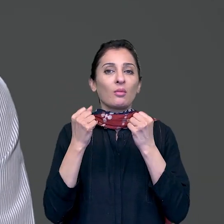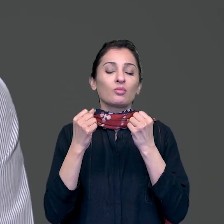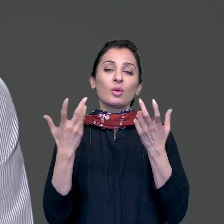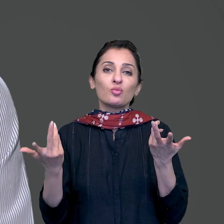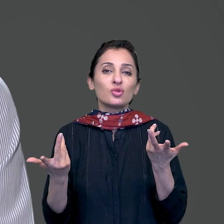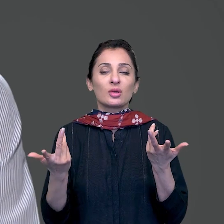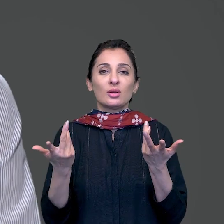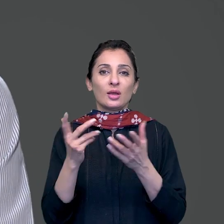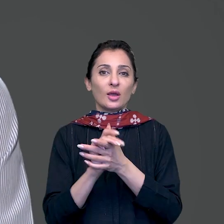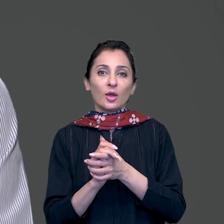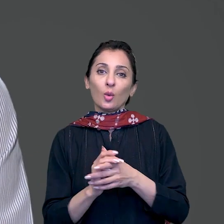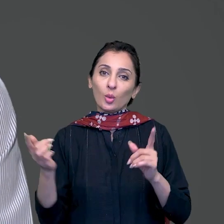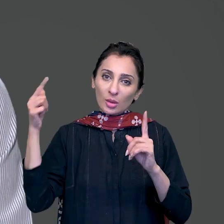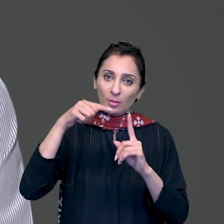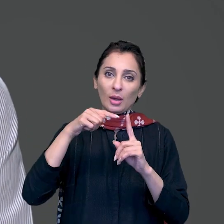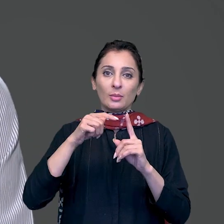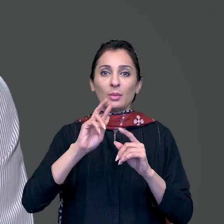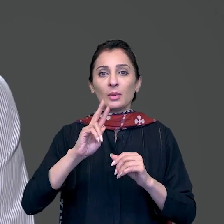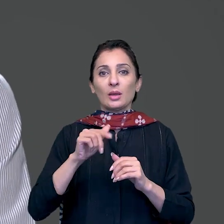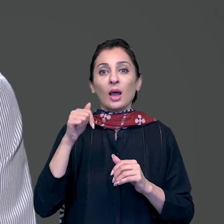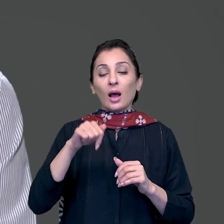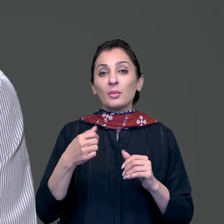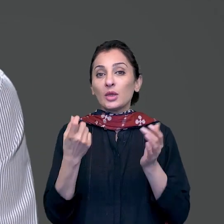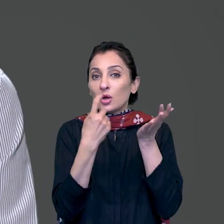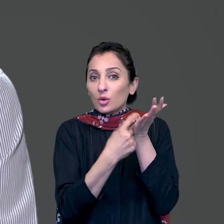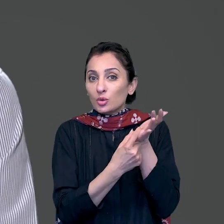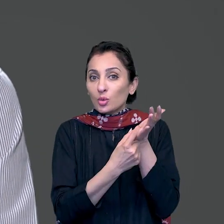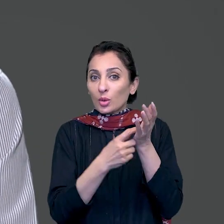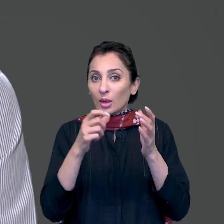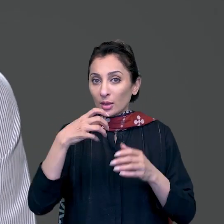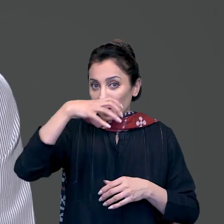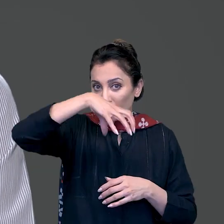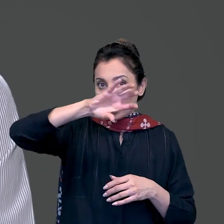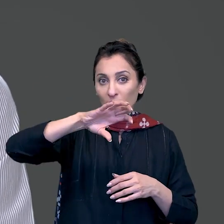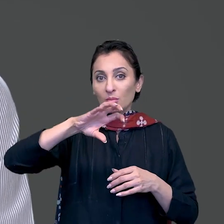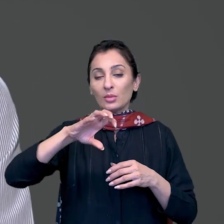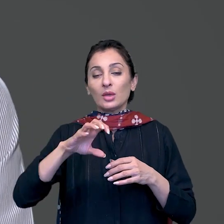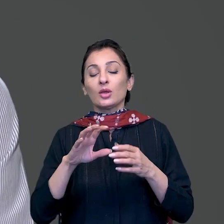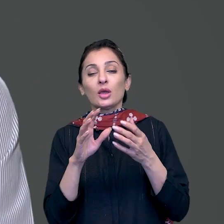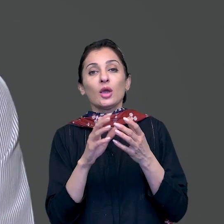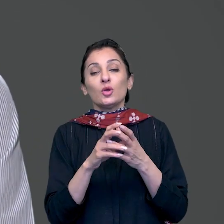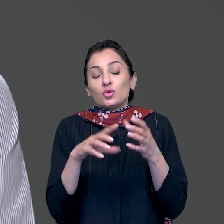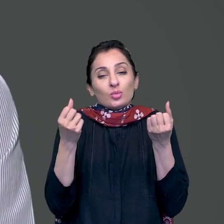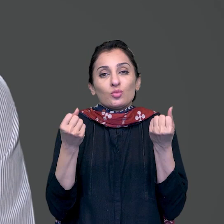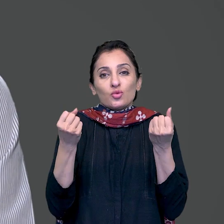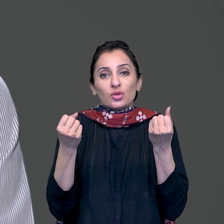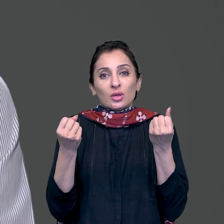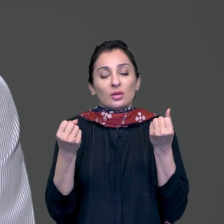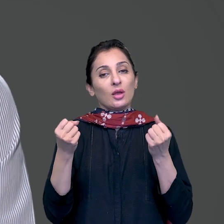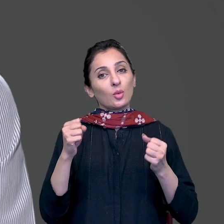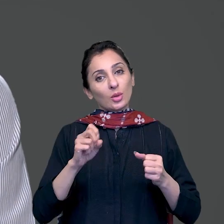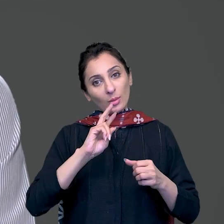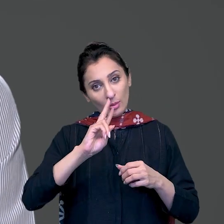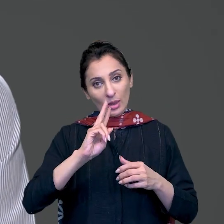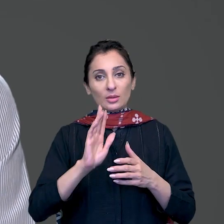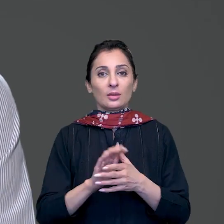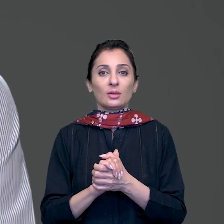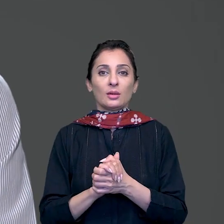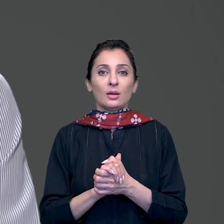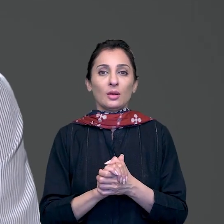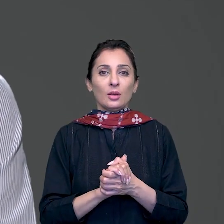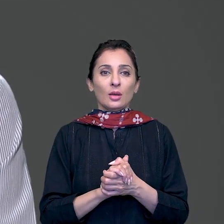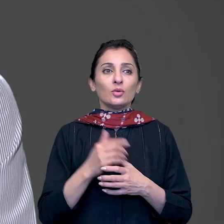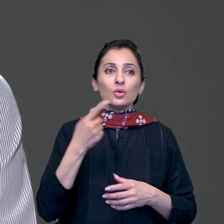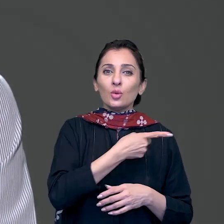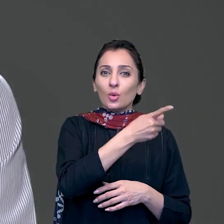going through, what's really happening in the world. For example, right now, the Ukrainian crisis, it's a big issue, but what people